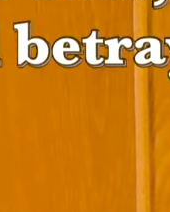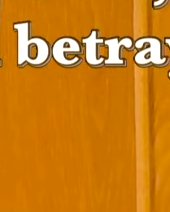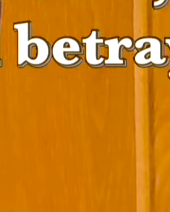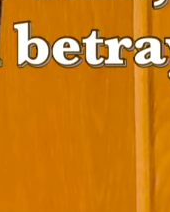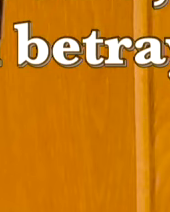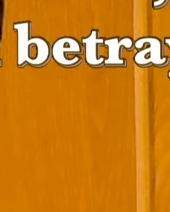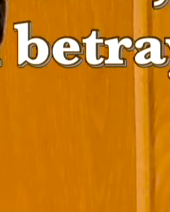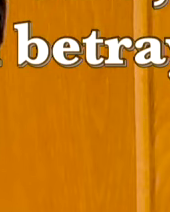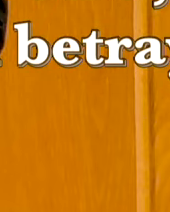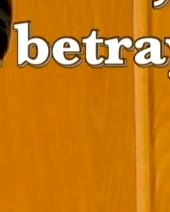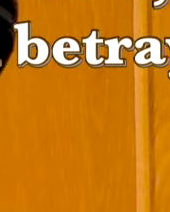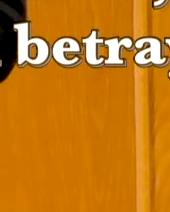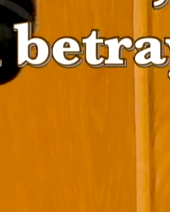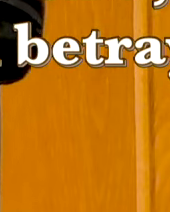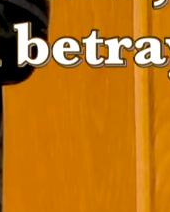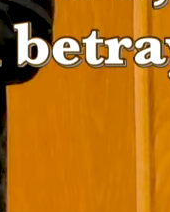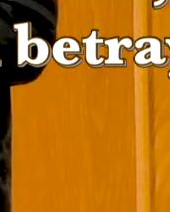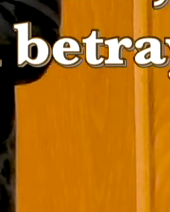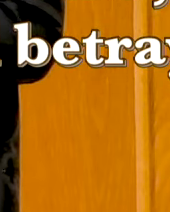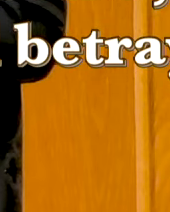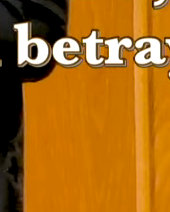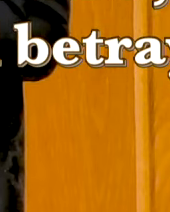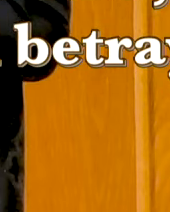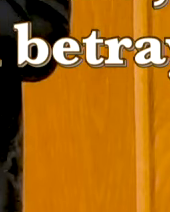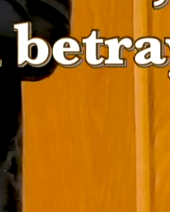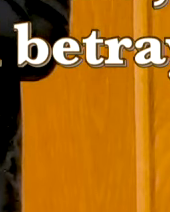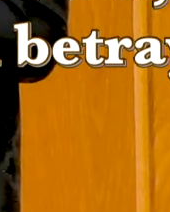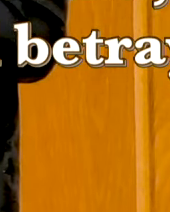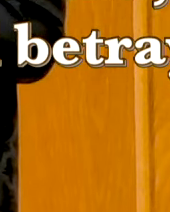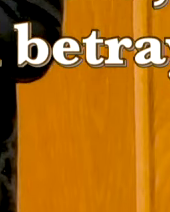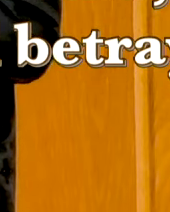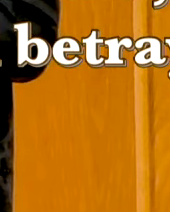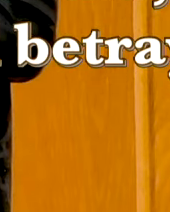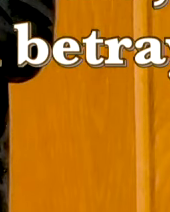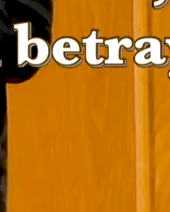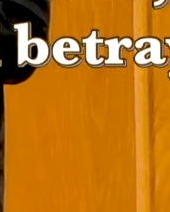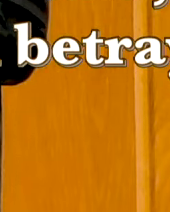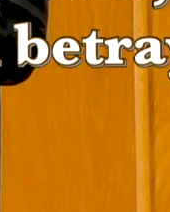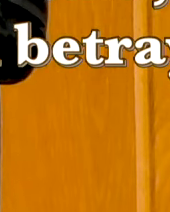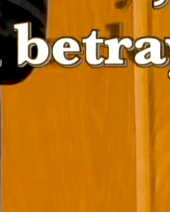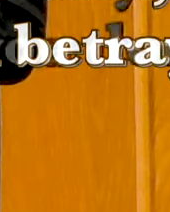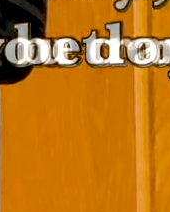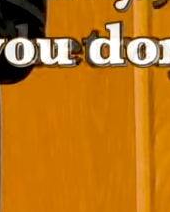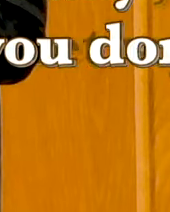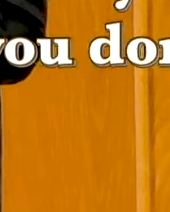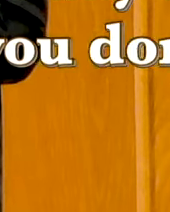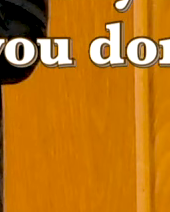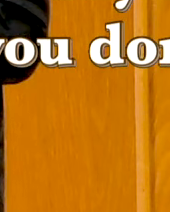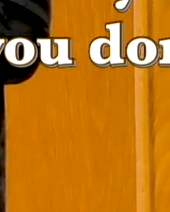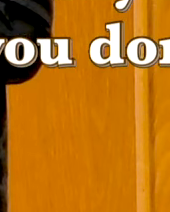said, "Truly I tell you, one of you will betray me."